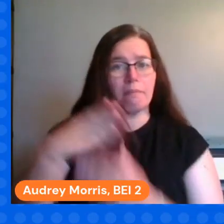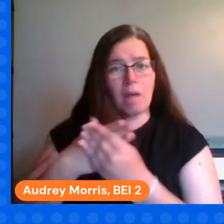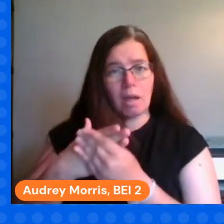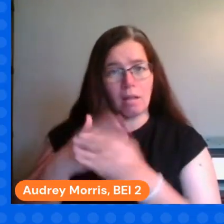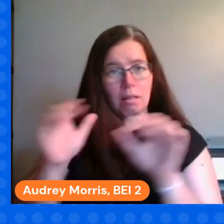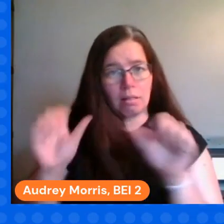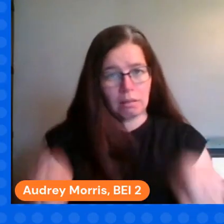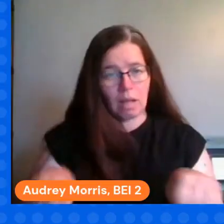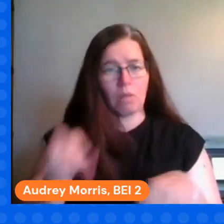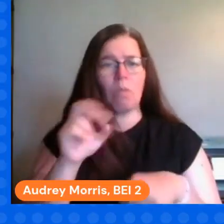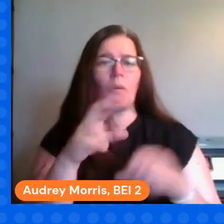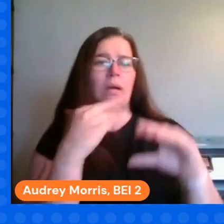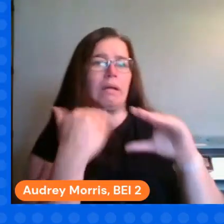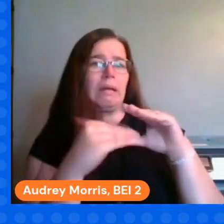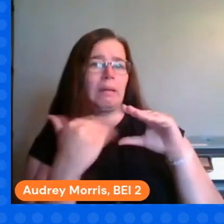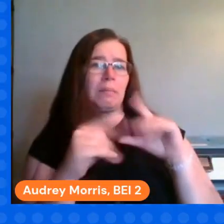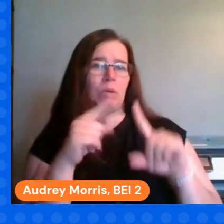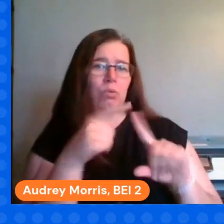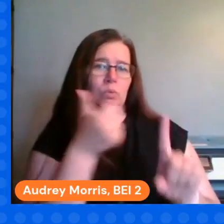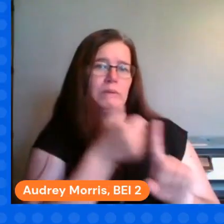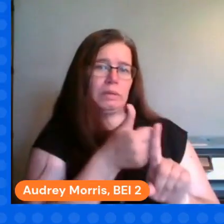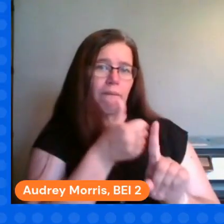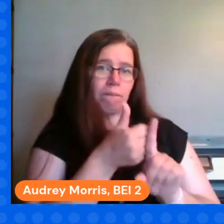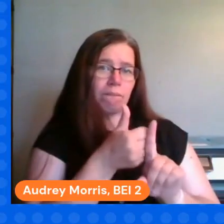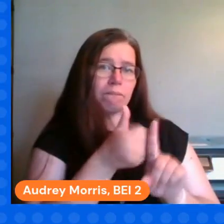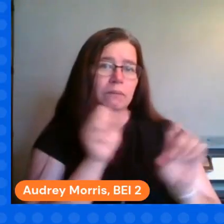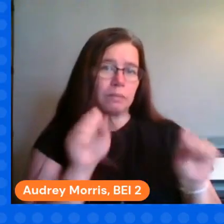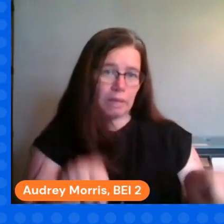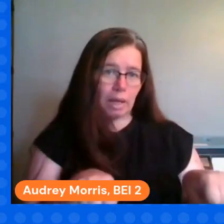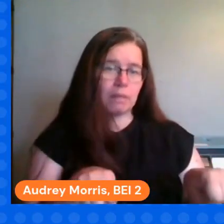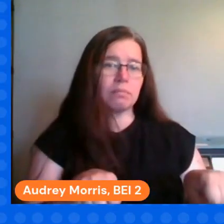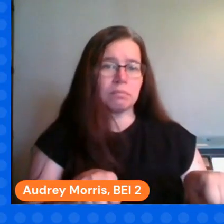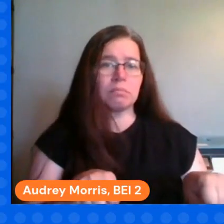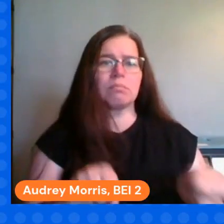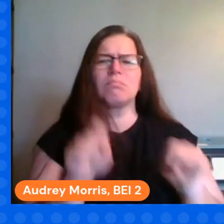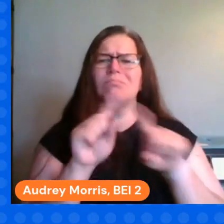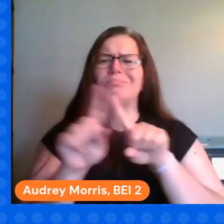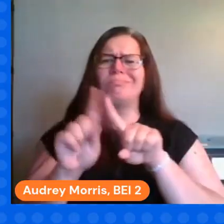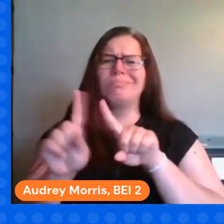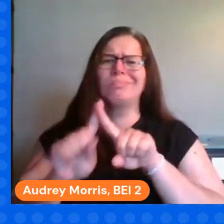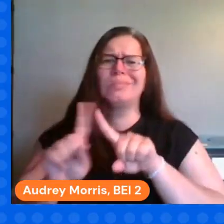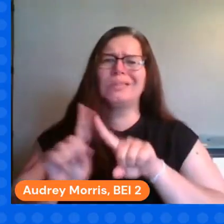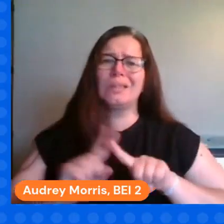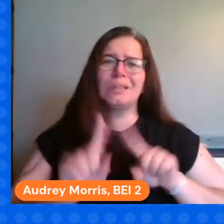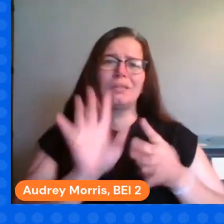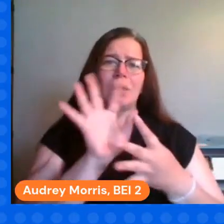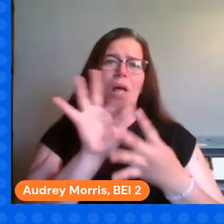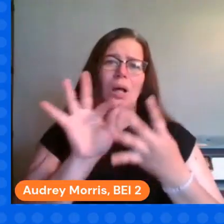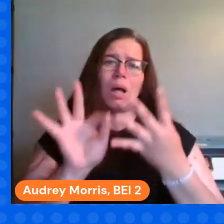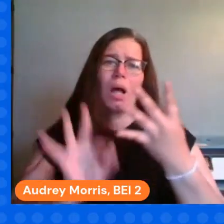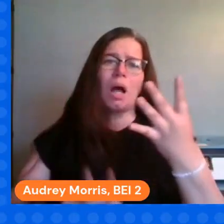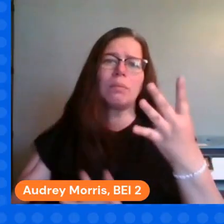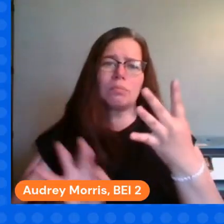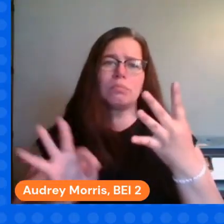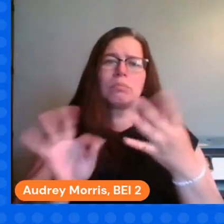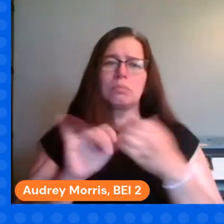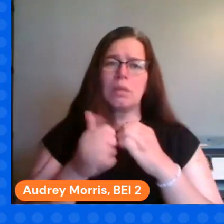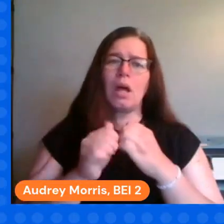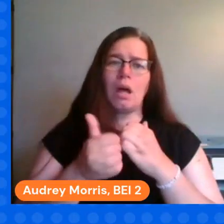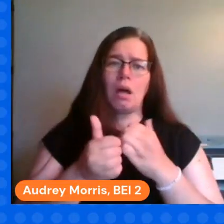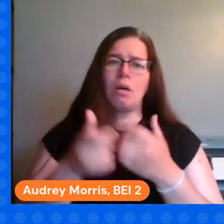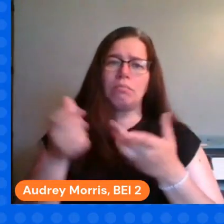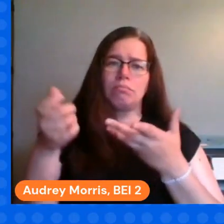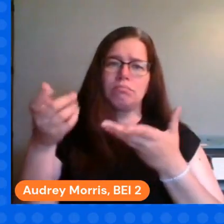to themselves. There's a host of different ways to deal with, shared devices